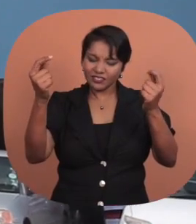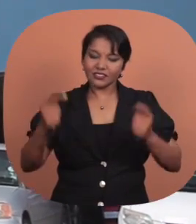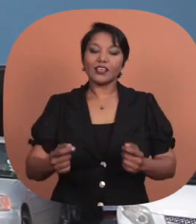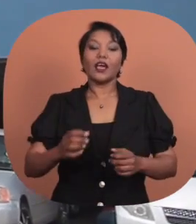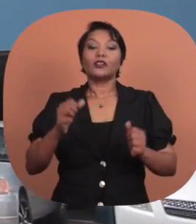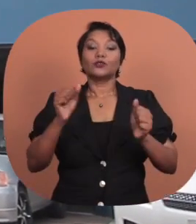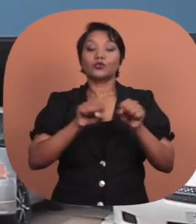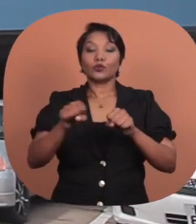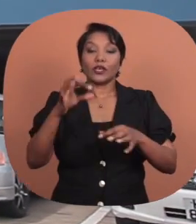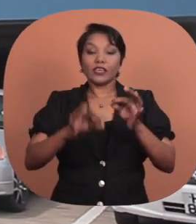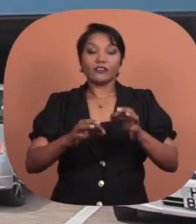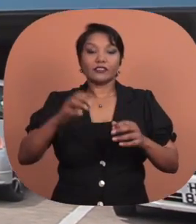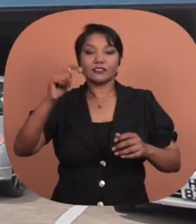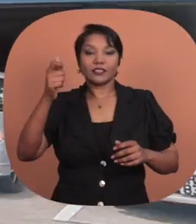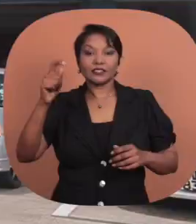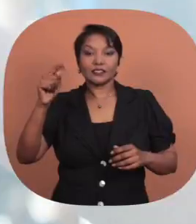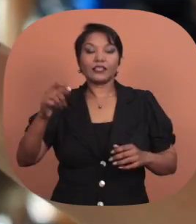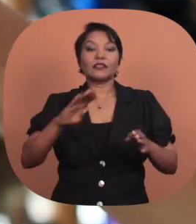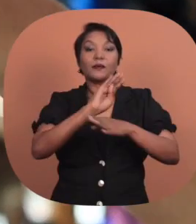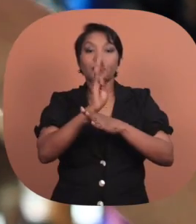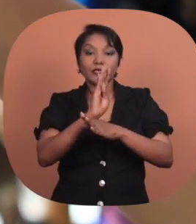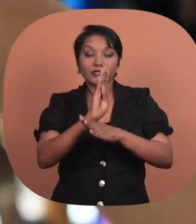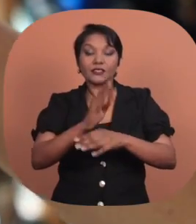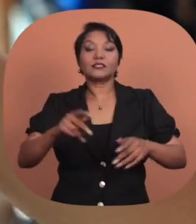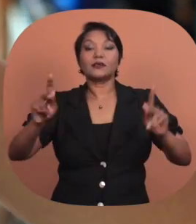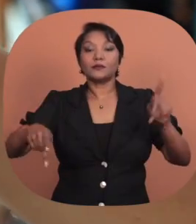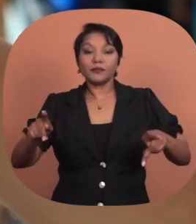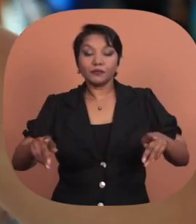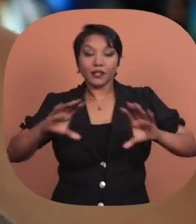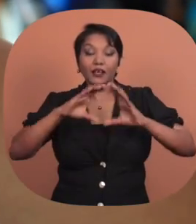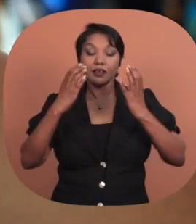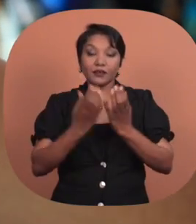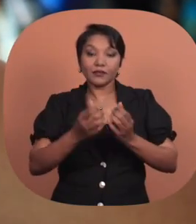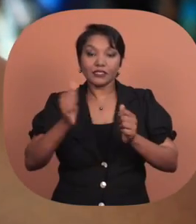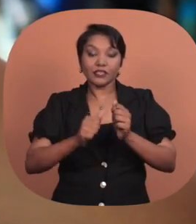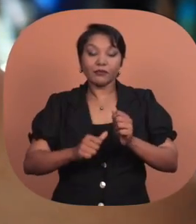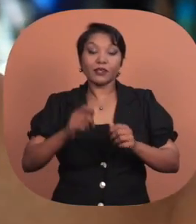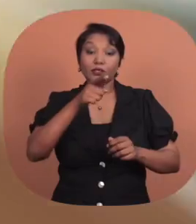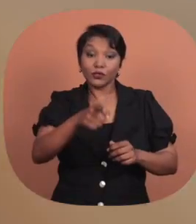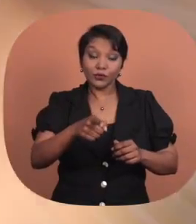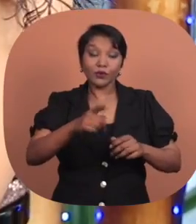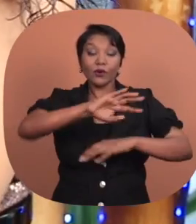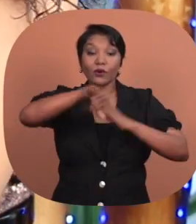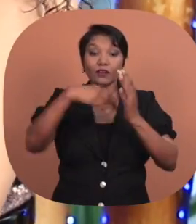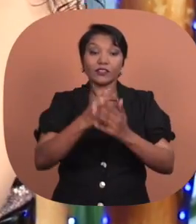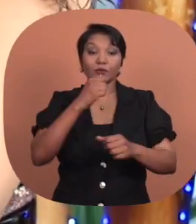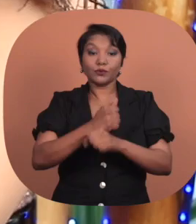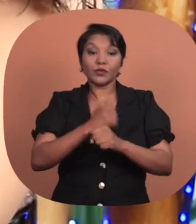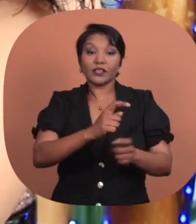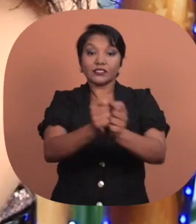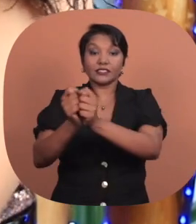with the combined efforts of the Telecommunications Authority of Trinidad and Tobago, along with the various stakeholders and you, the